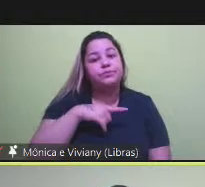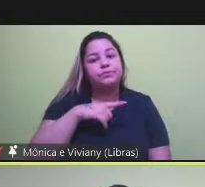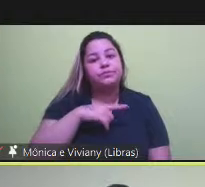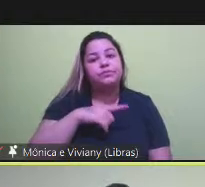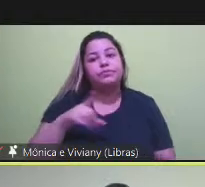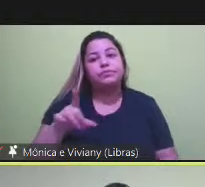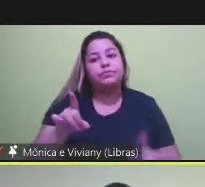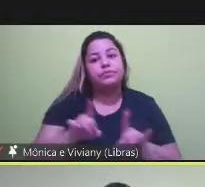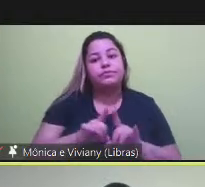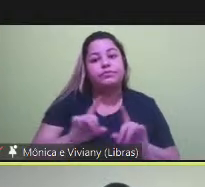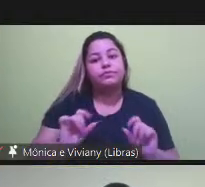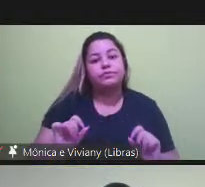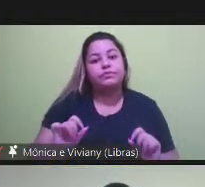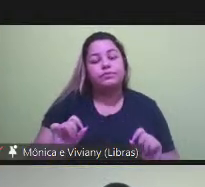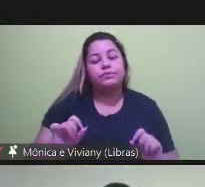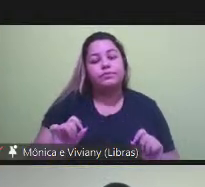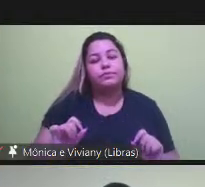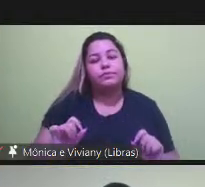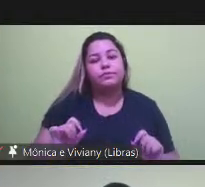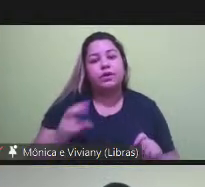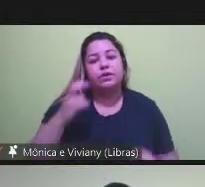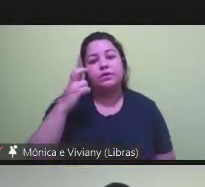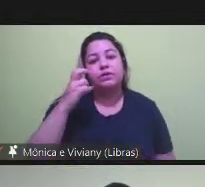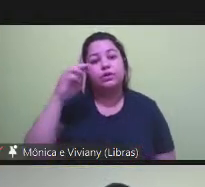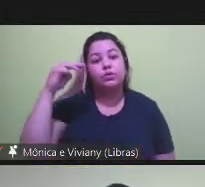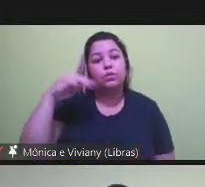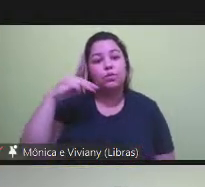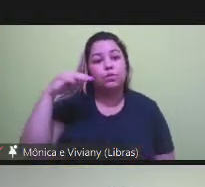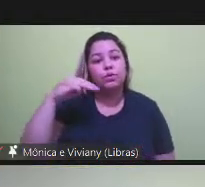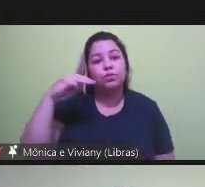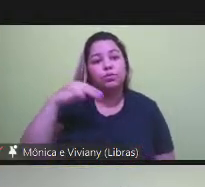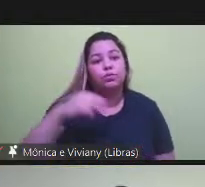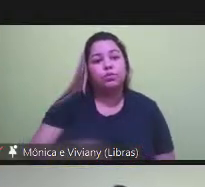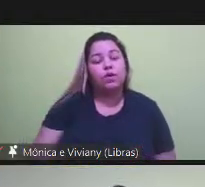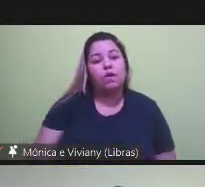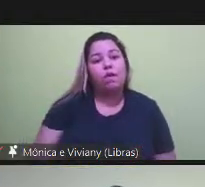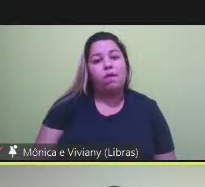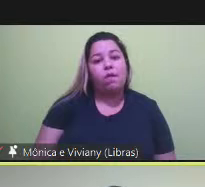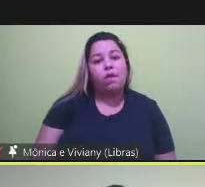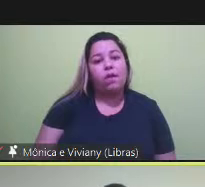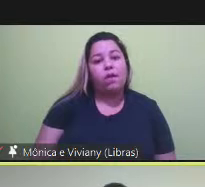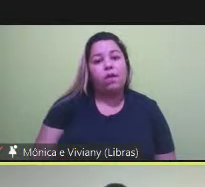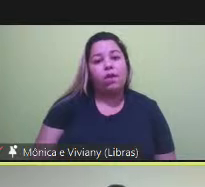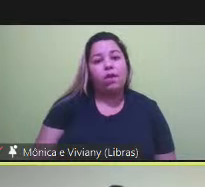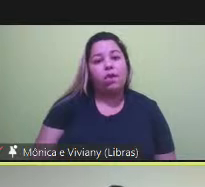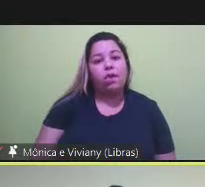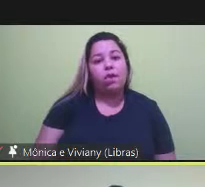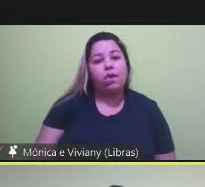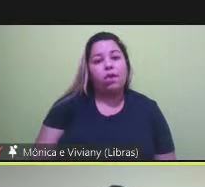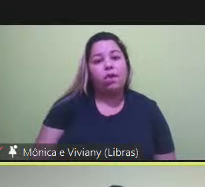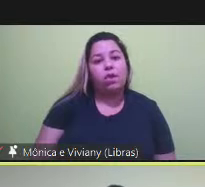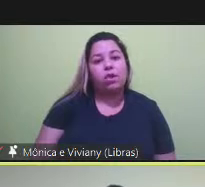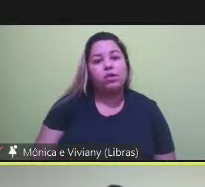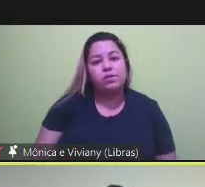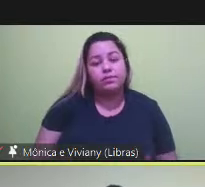that Você tem 5 minutos. Ana, you only have 5 minutes.